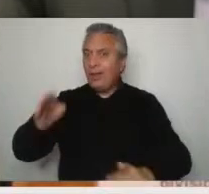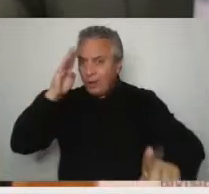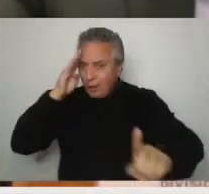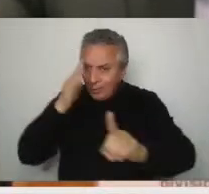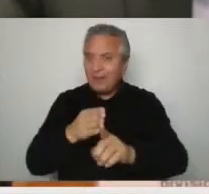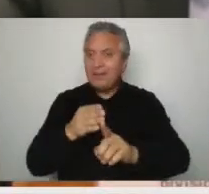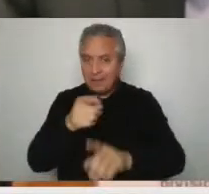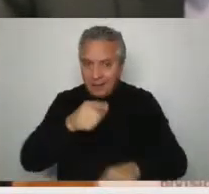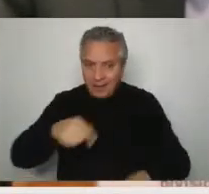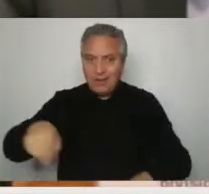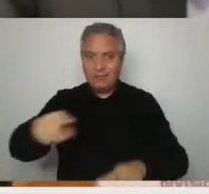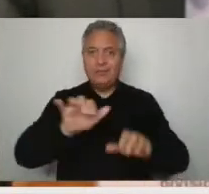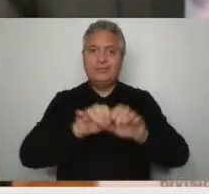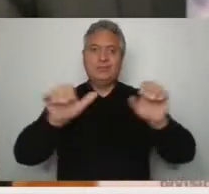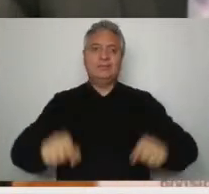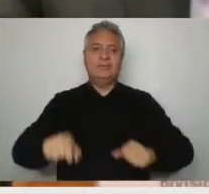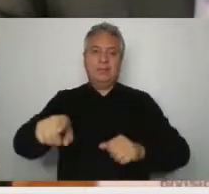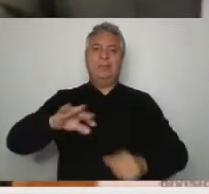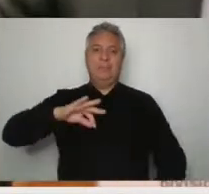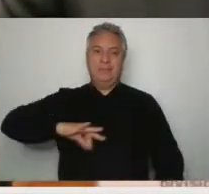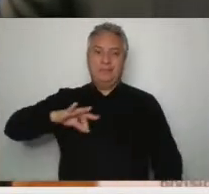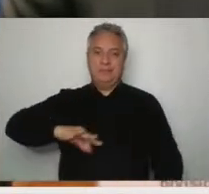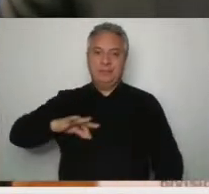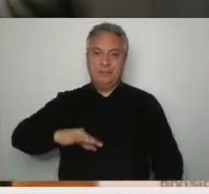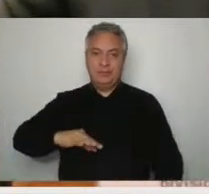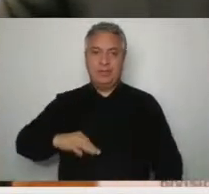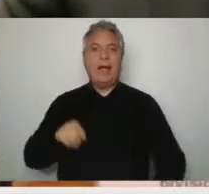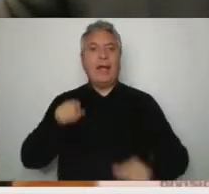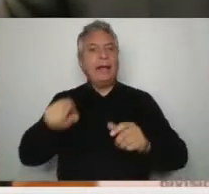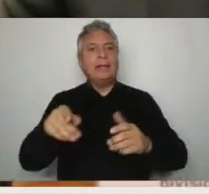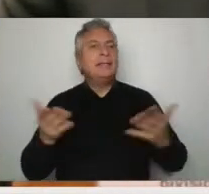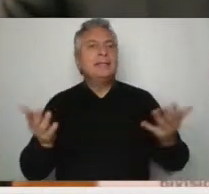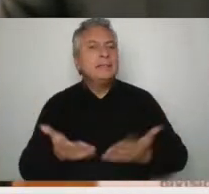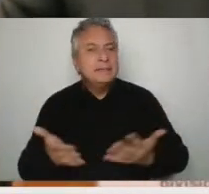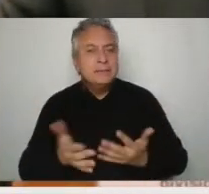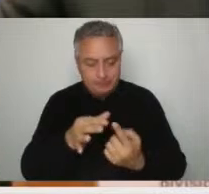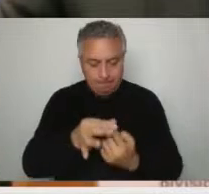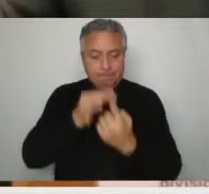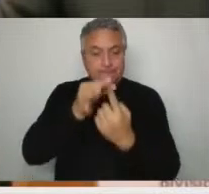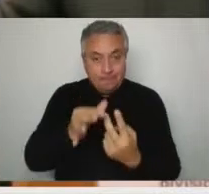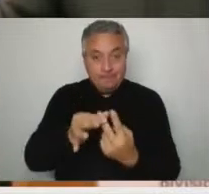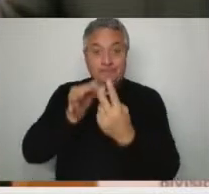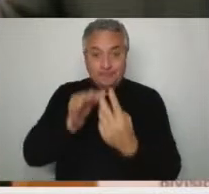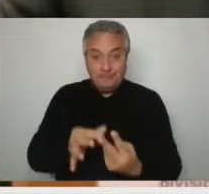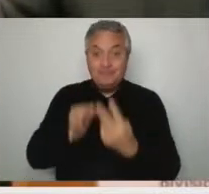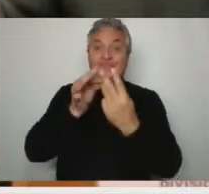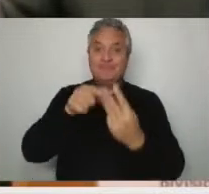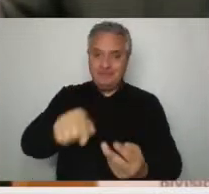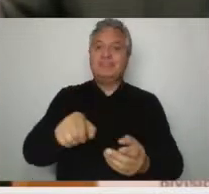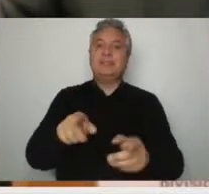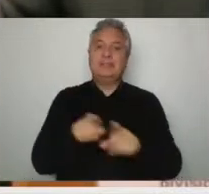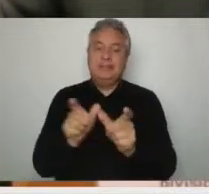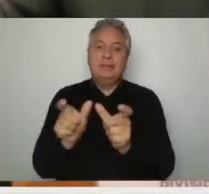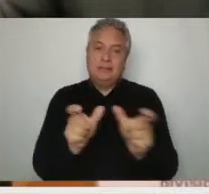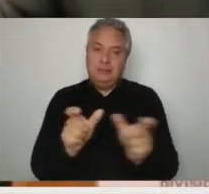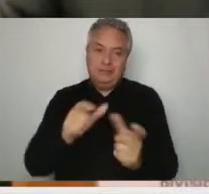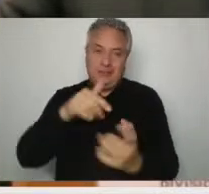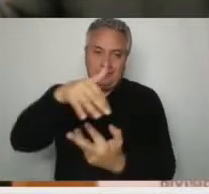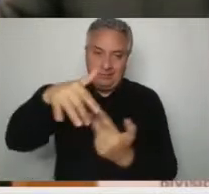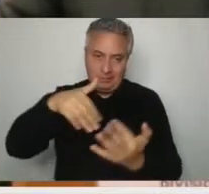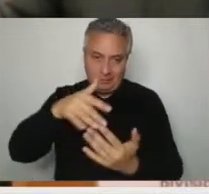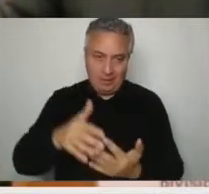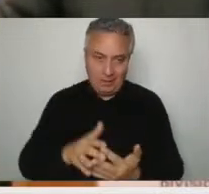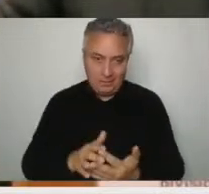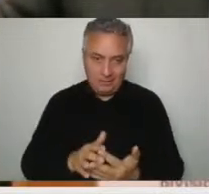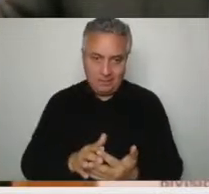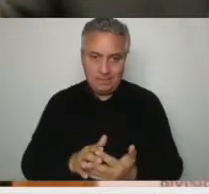of pension systems and of the principles of social security. This is not an external objective to